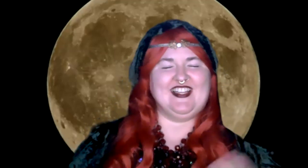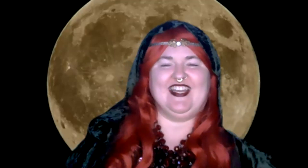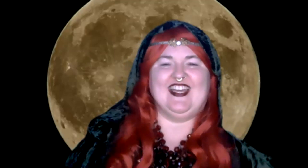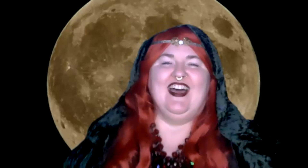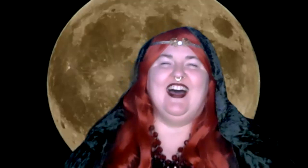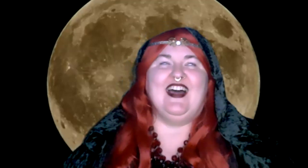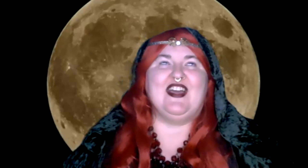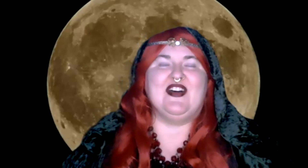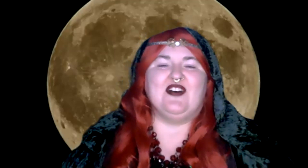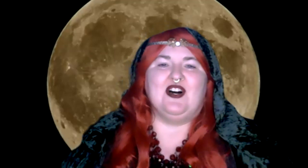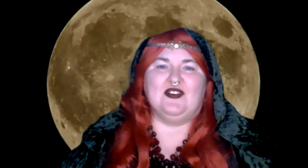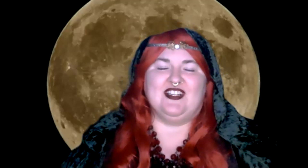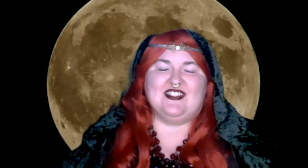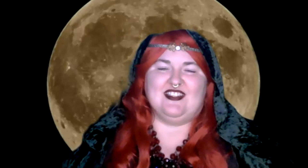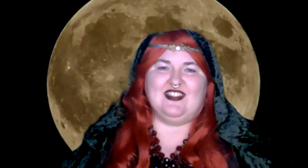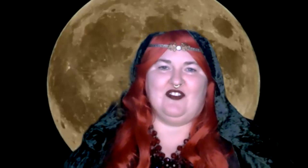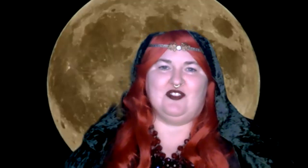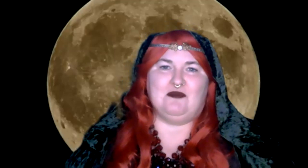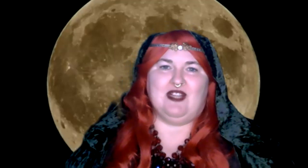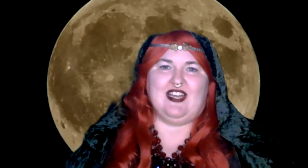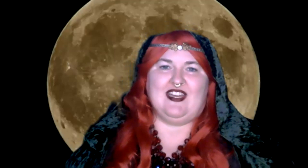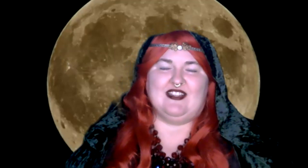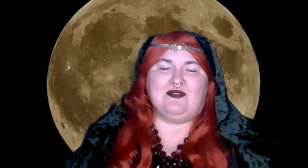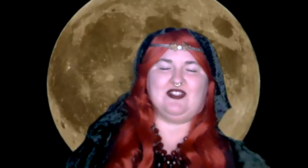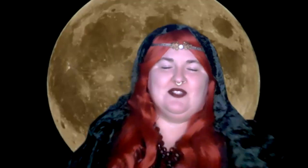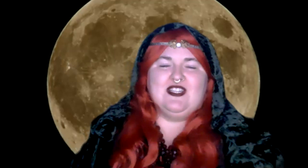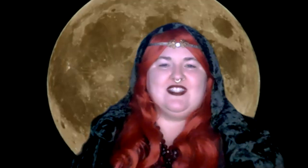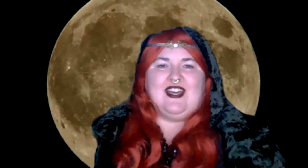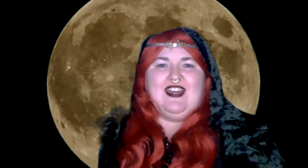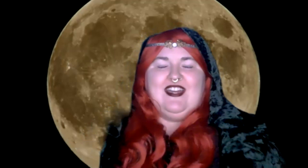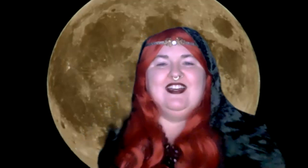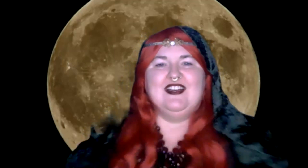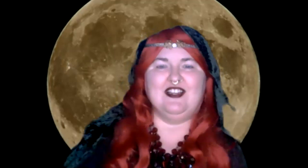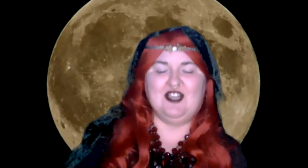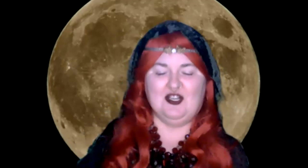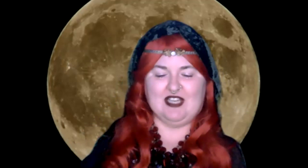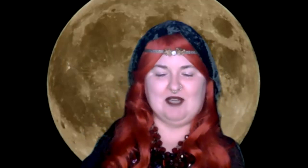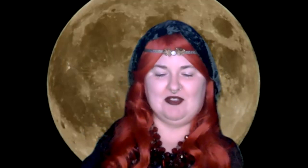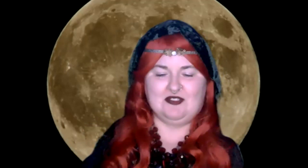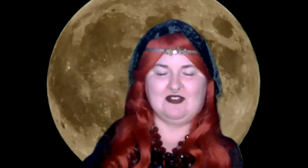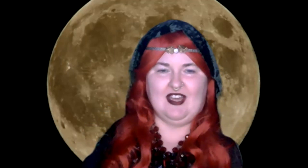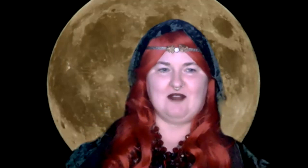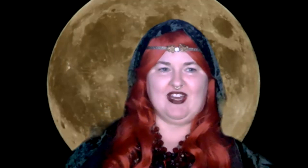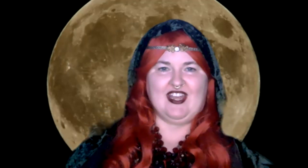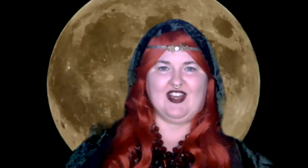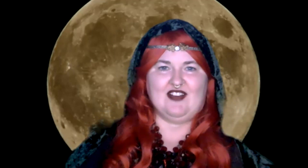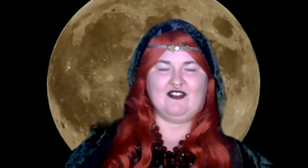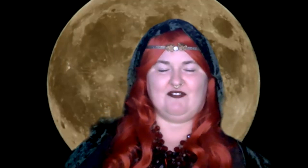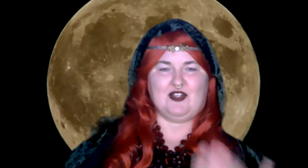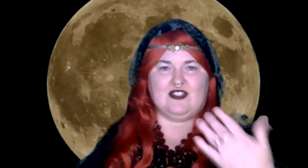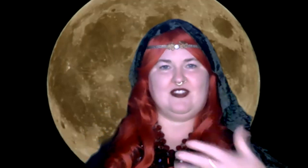magical. I have always loved black cats, but as soon as I was able to get